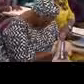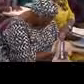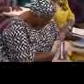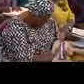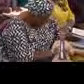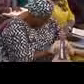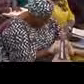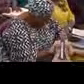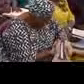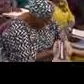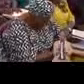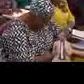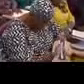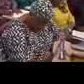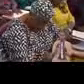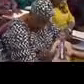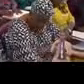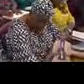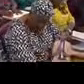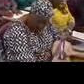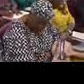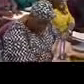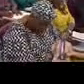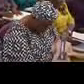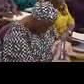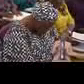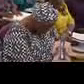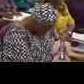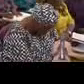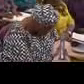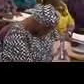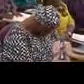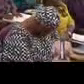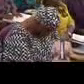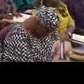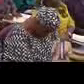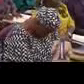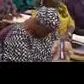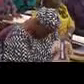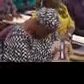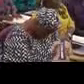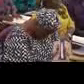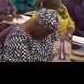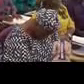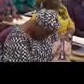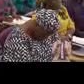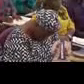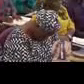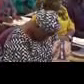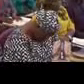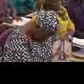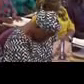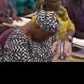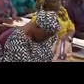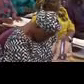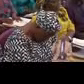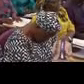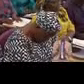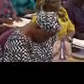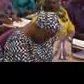God will rejoice over you when you get to the other side. Christ will rejoice over you when you get to the